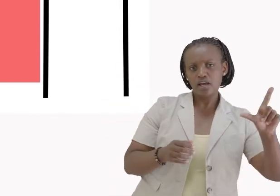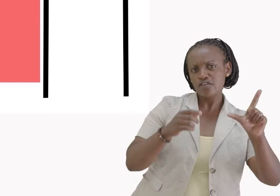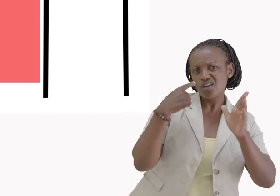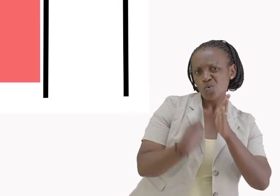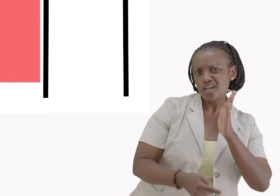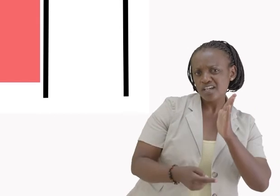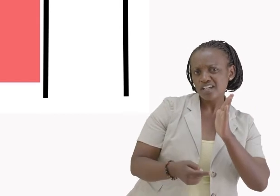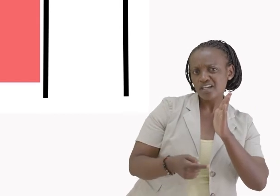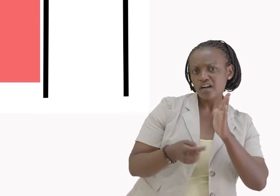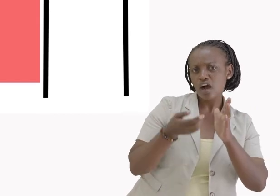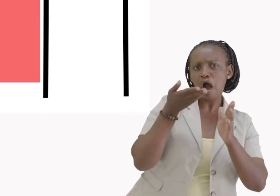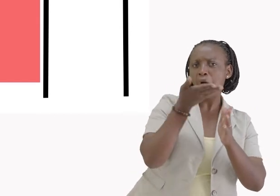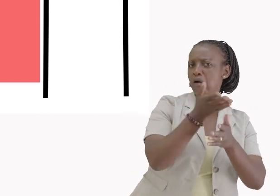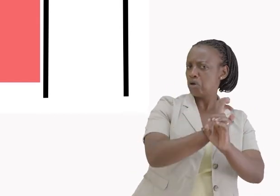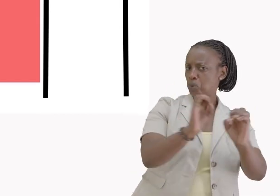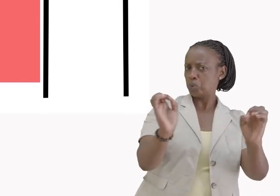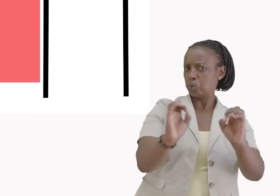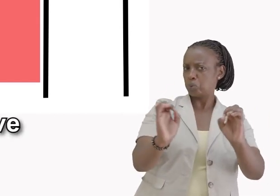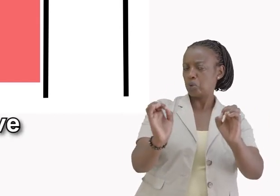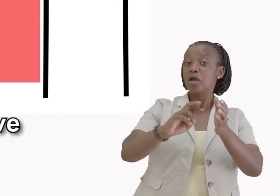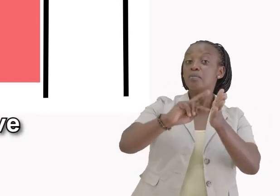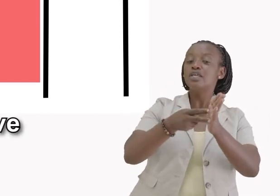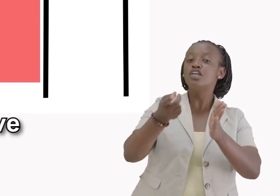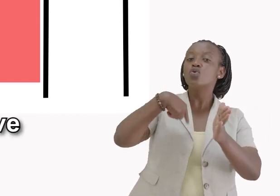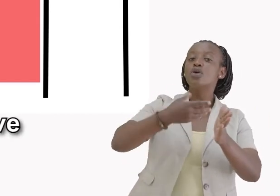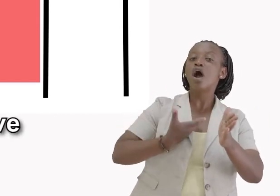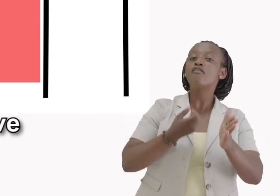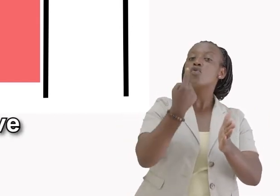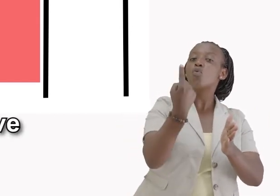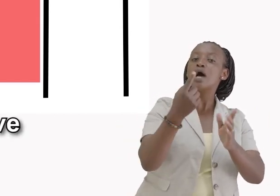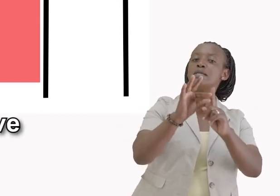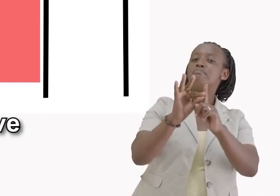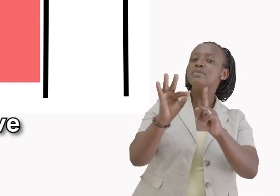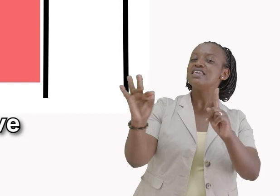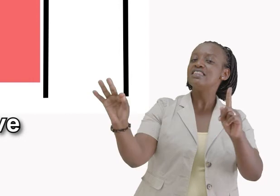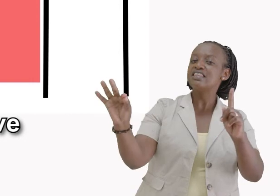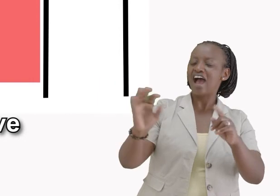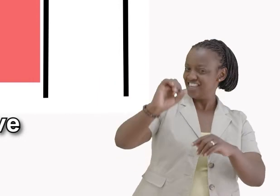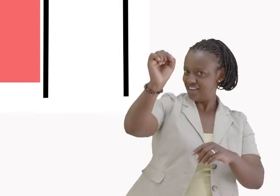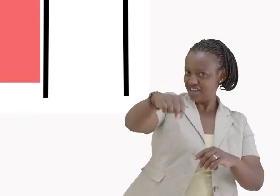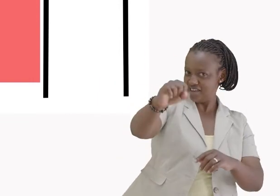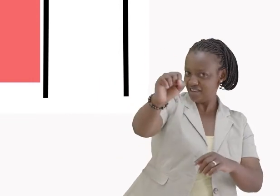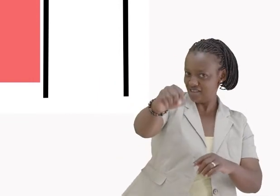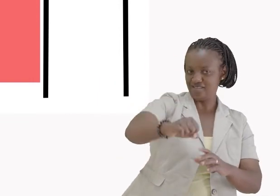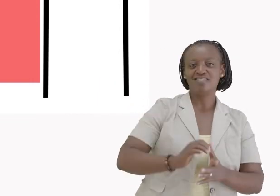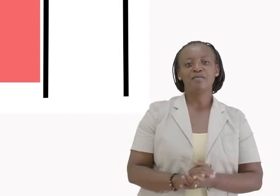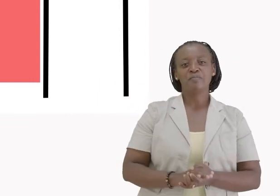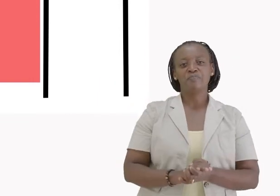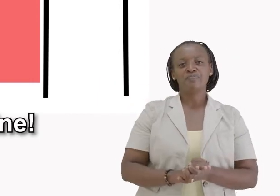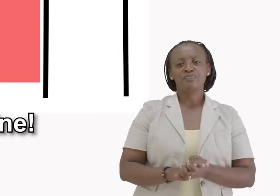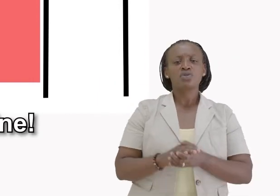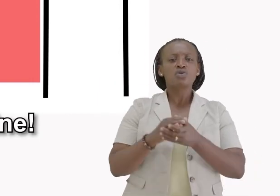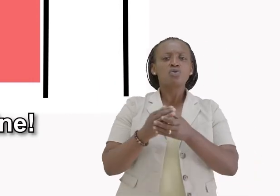its left is? There is nothing! That means we have 1 meter!